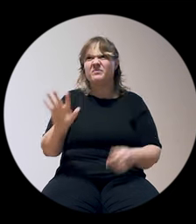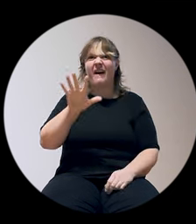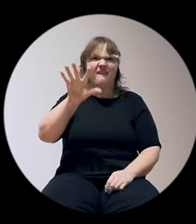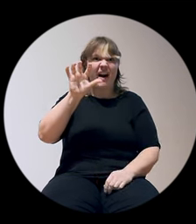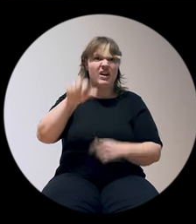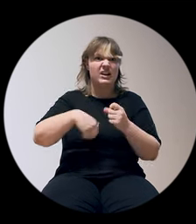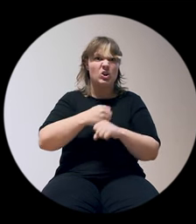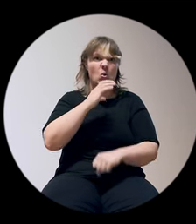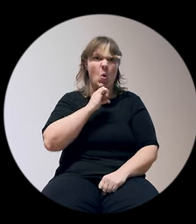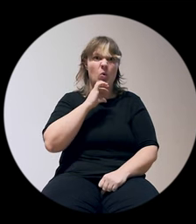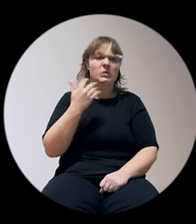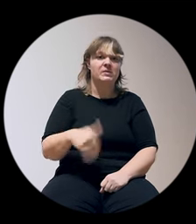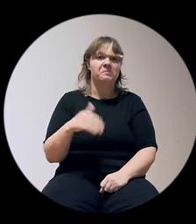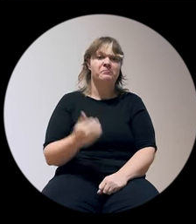old.